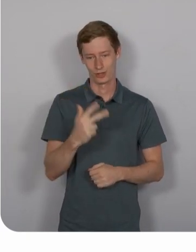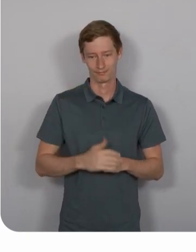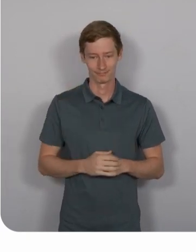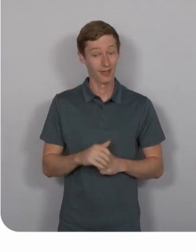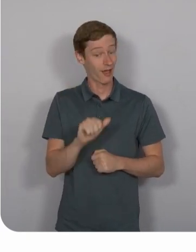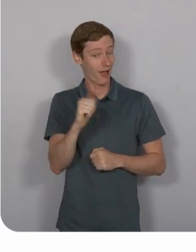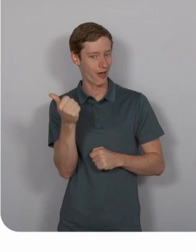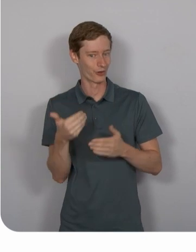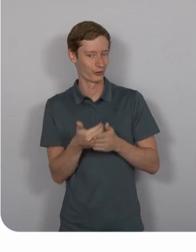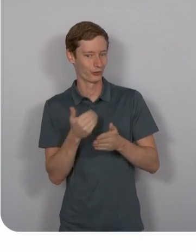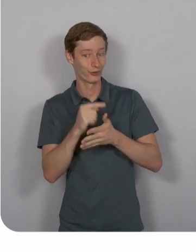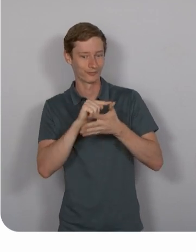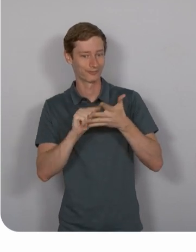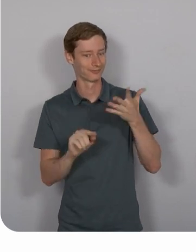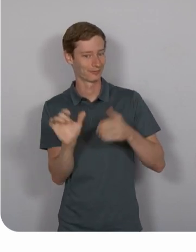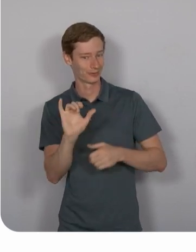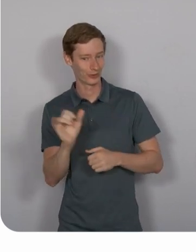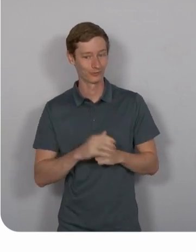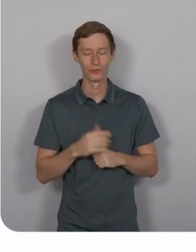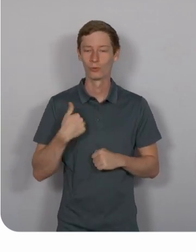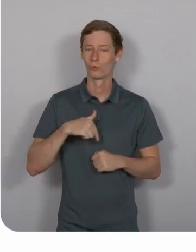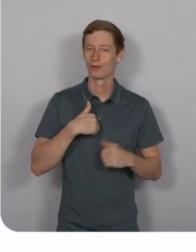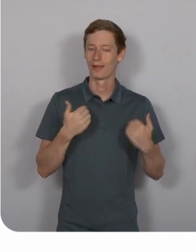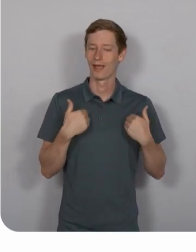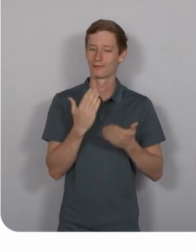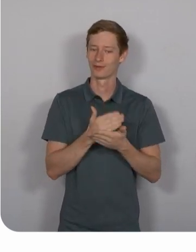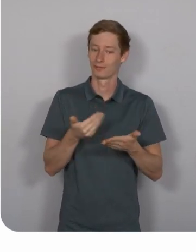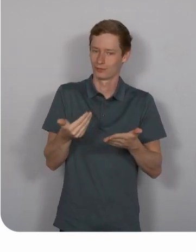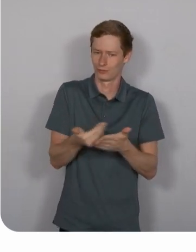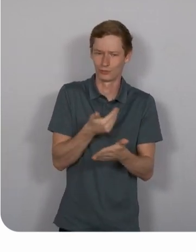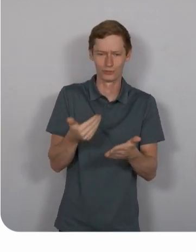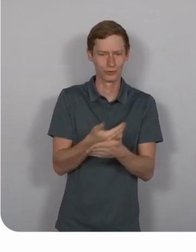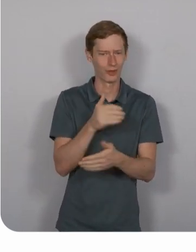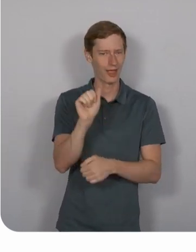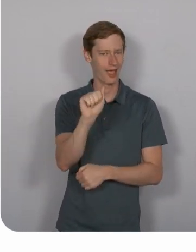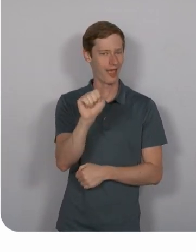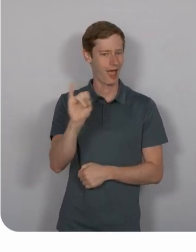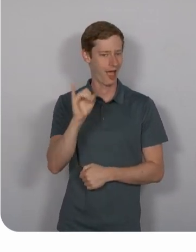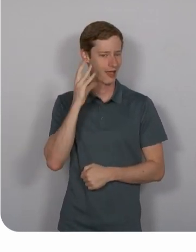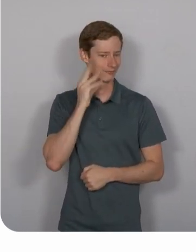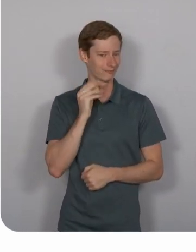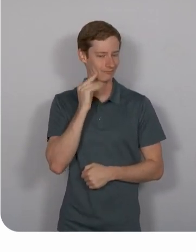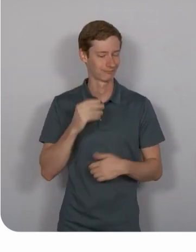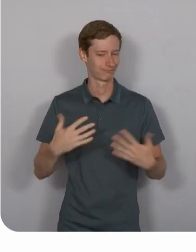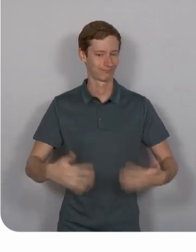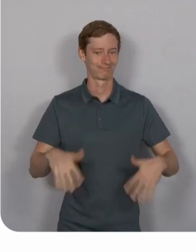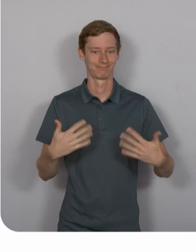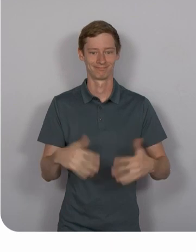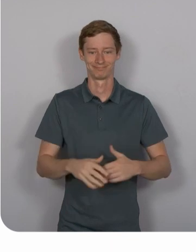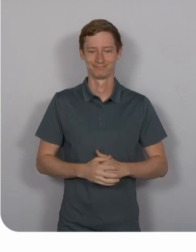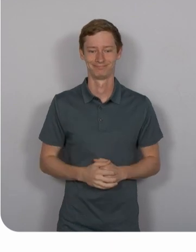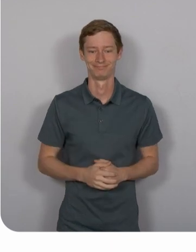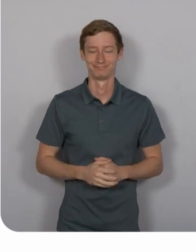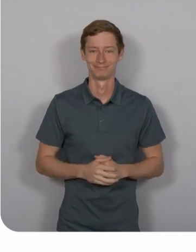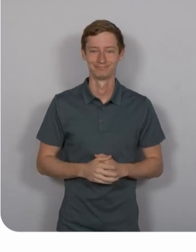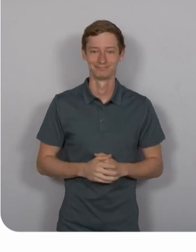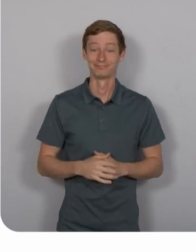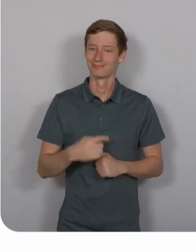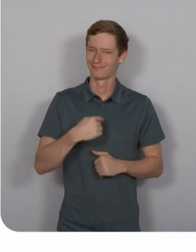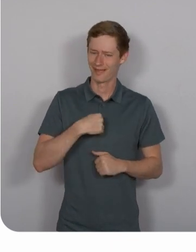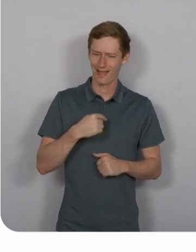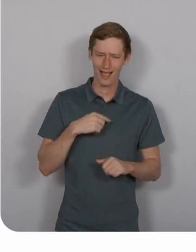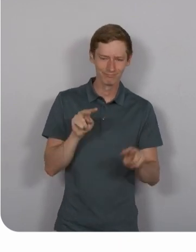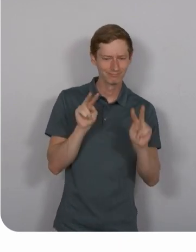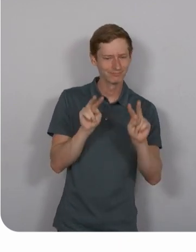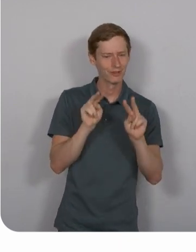some other new hardware that I'm excited to show you. And we have a whole lot of new AI